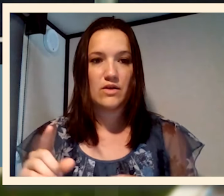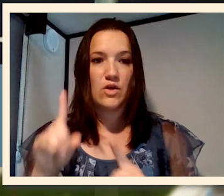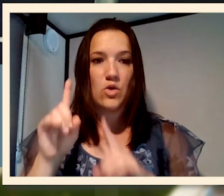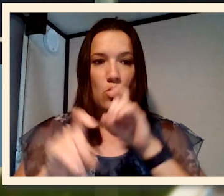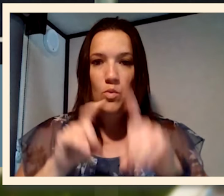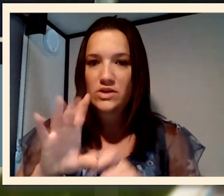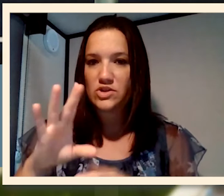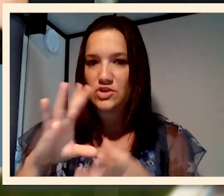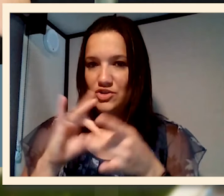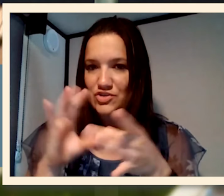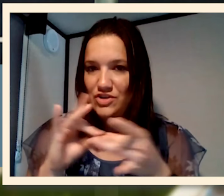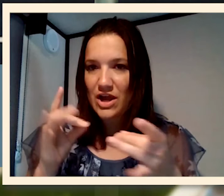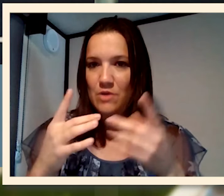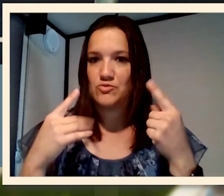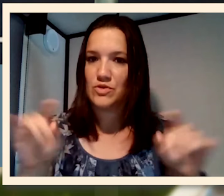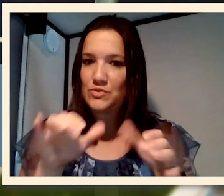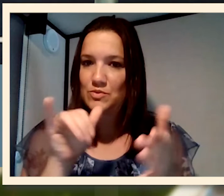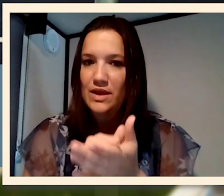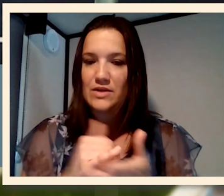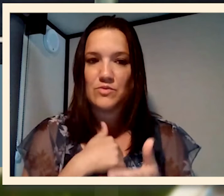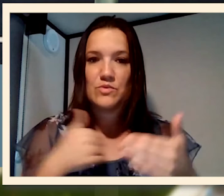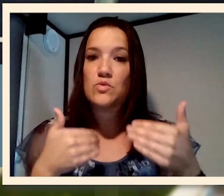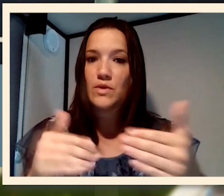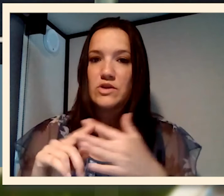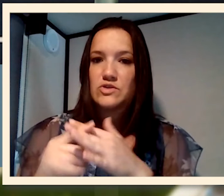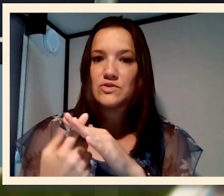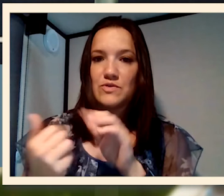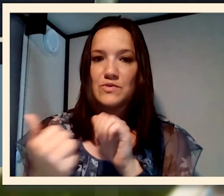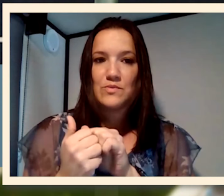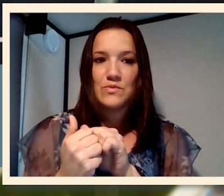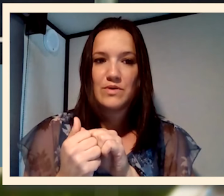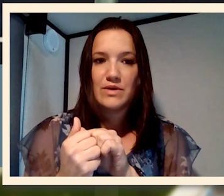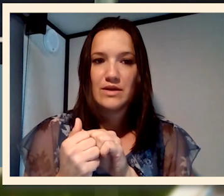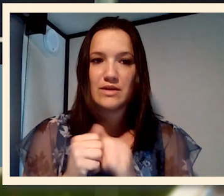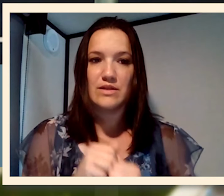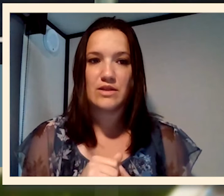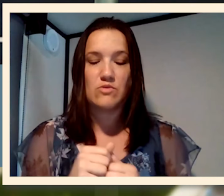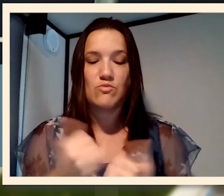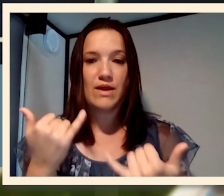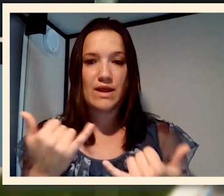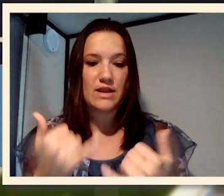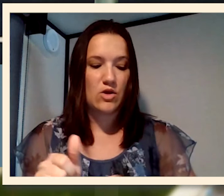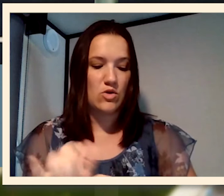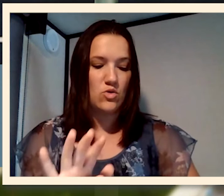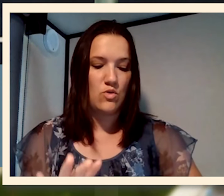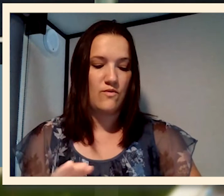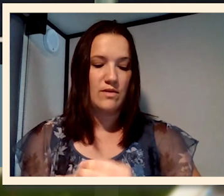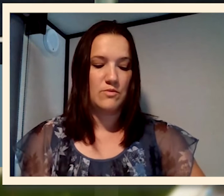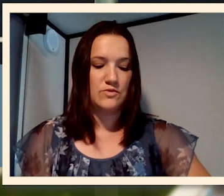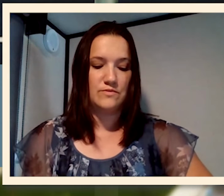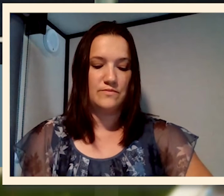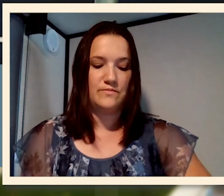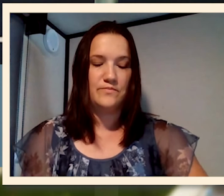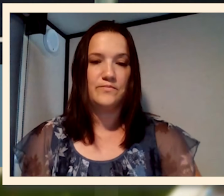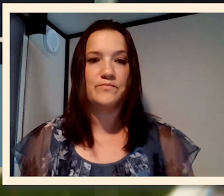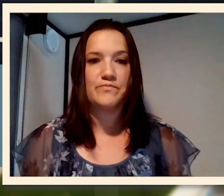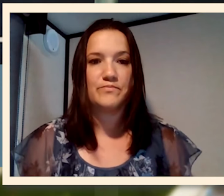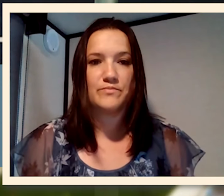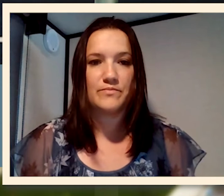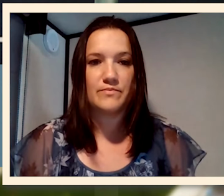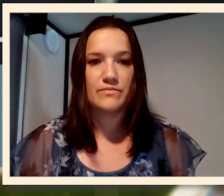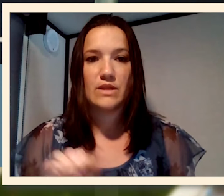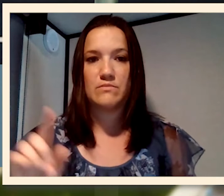ahead and we've got questions coming in on the chat, so we will try to get to those. Let's go ahead and start with the current COVID numbers